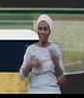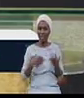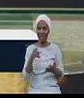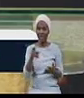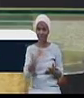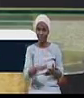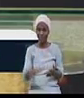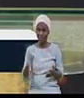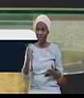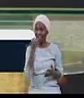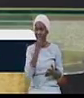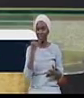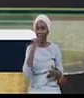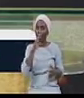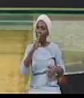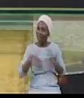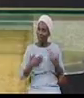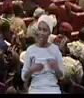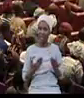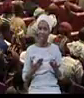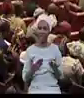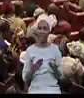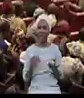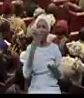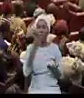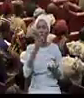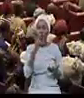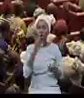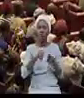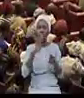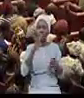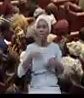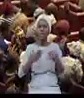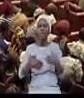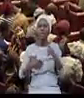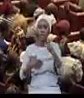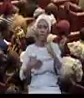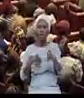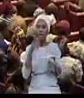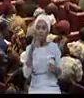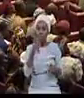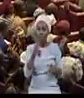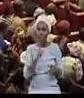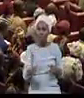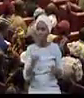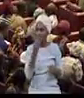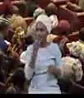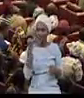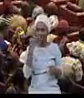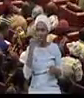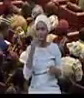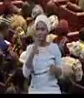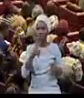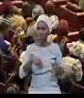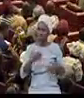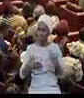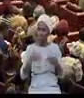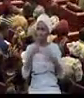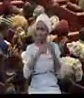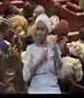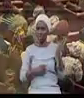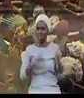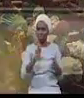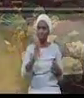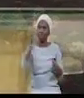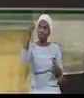be glad? I said, who are to be glad? Ye children of Zion, and rejoice in the Lord your God, for